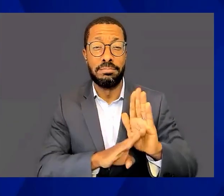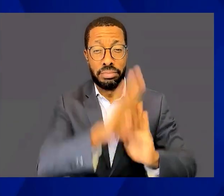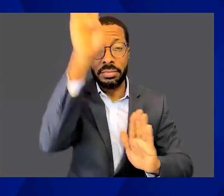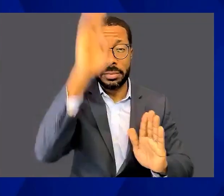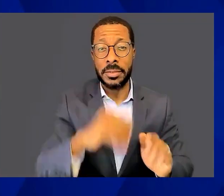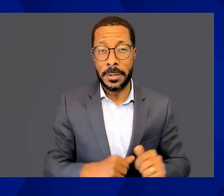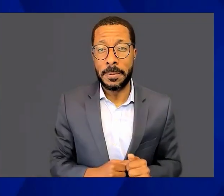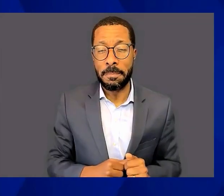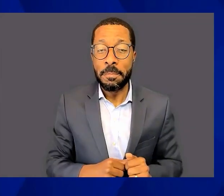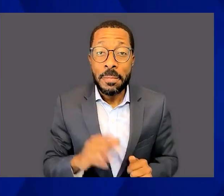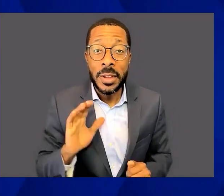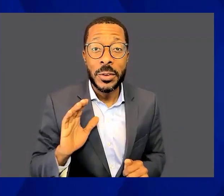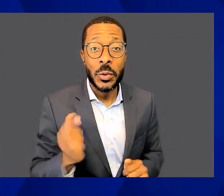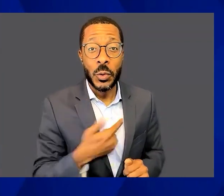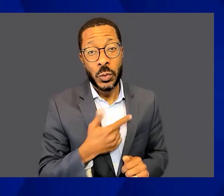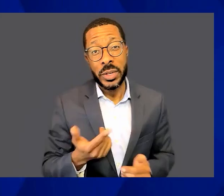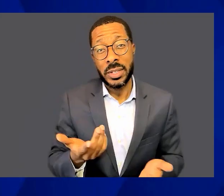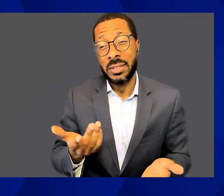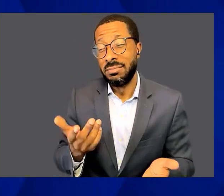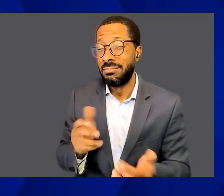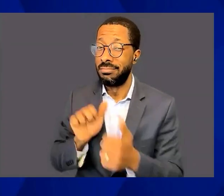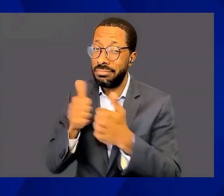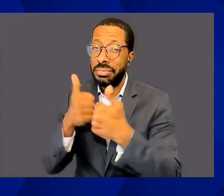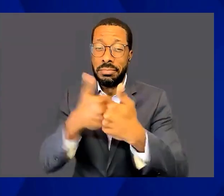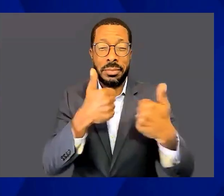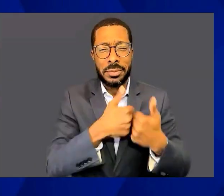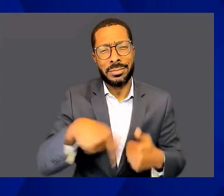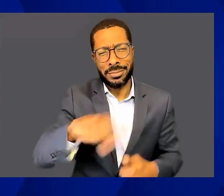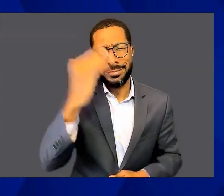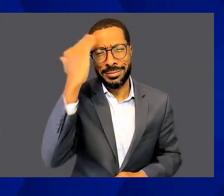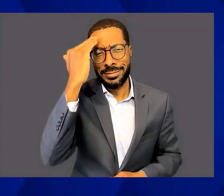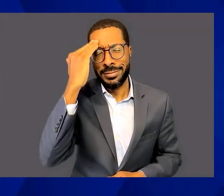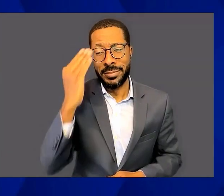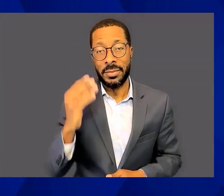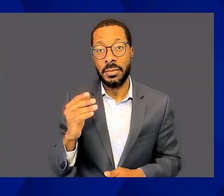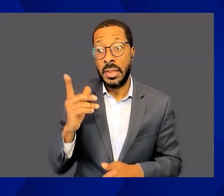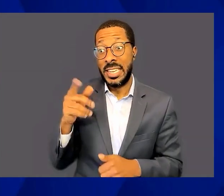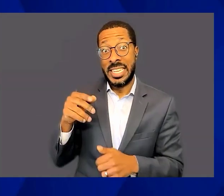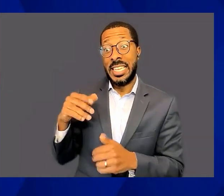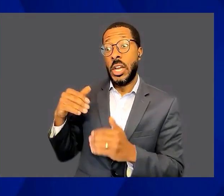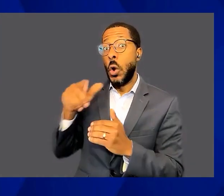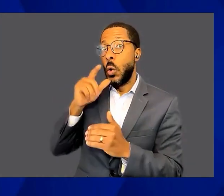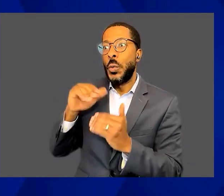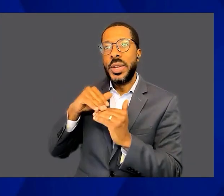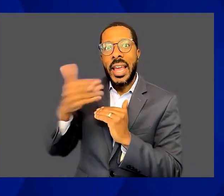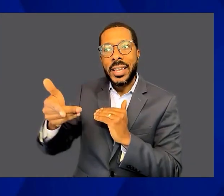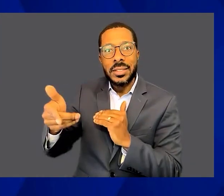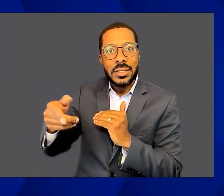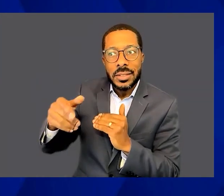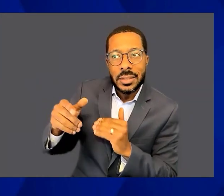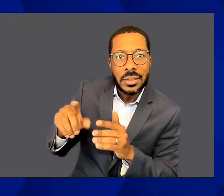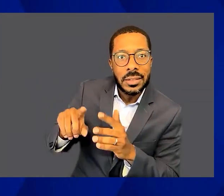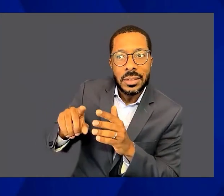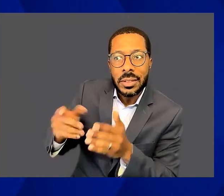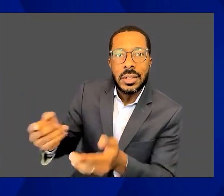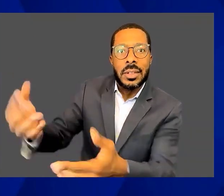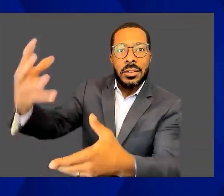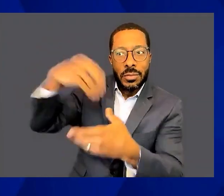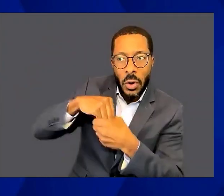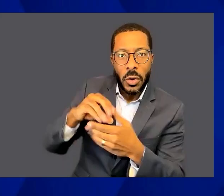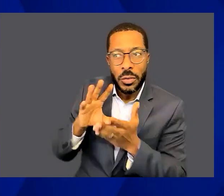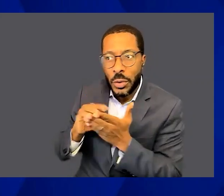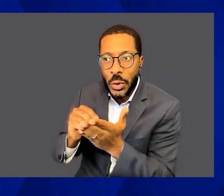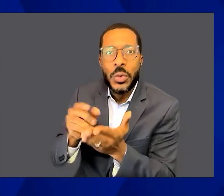perspectives. You know the challenges that are out there. Preparing the next generation of researchers is essential if we want science to continue